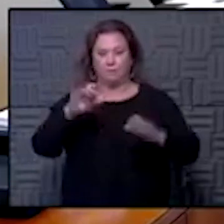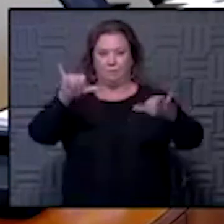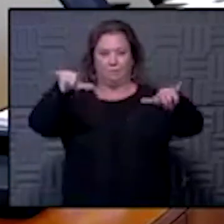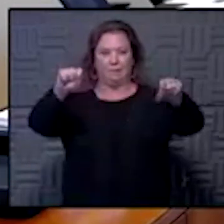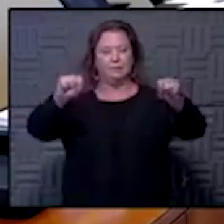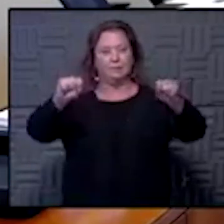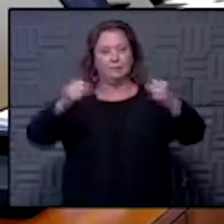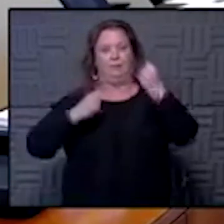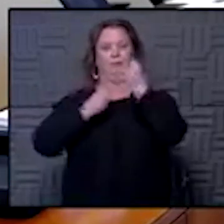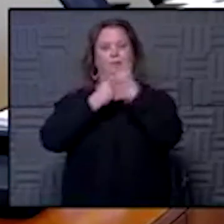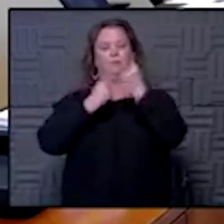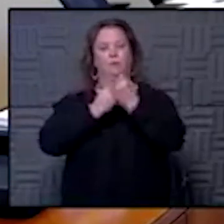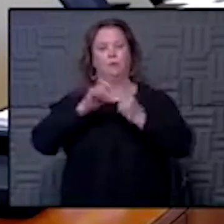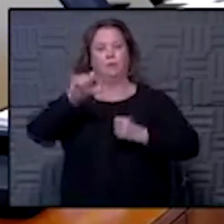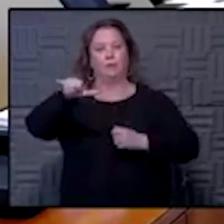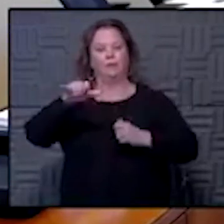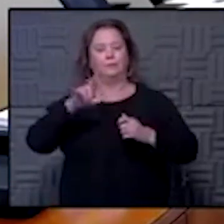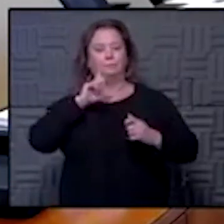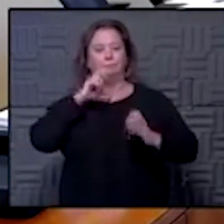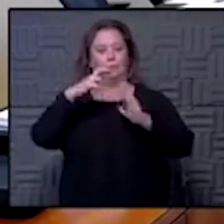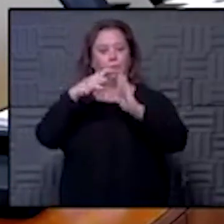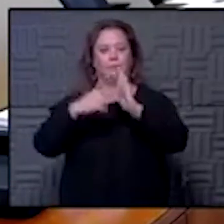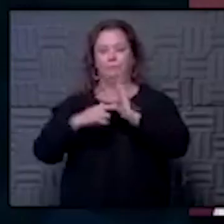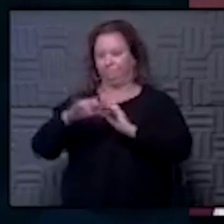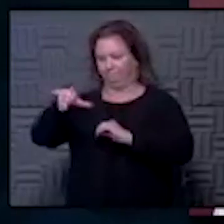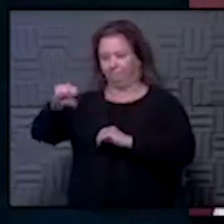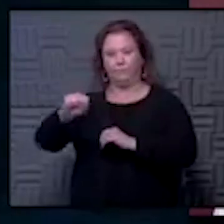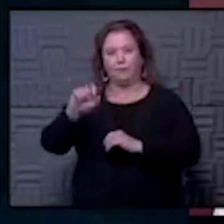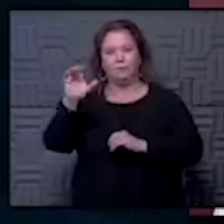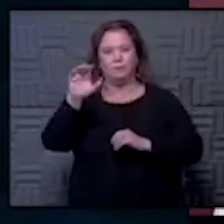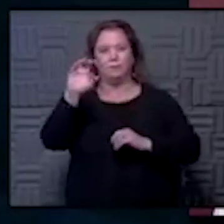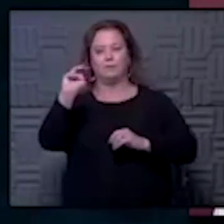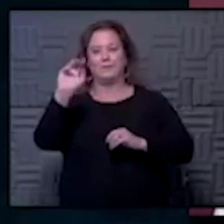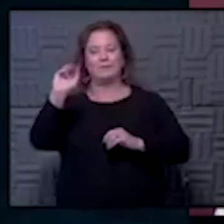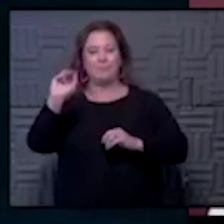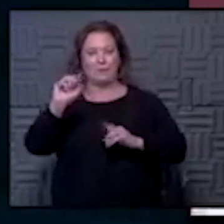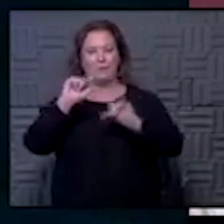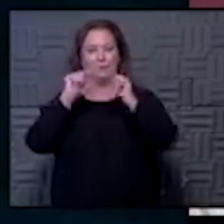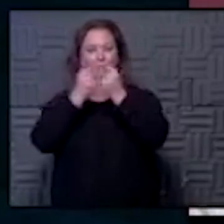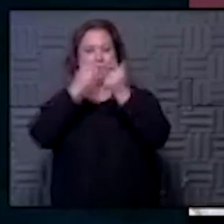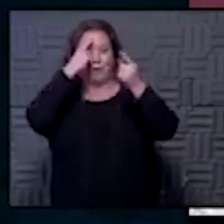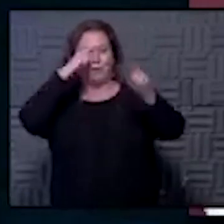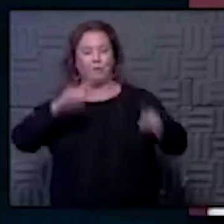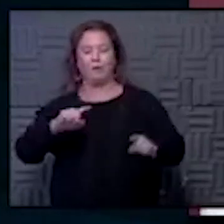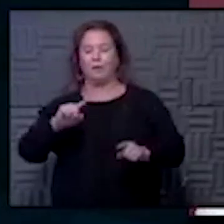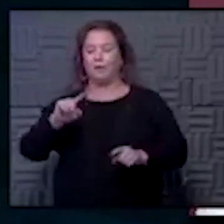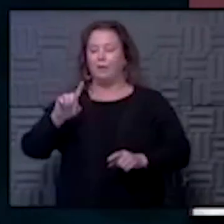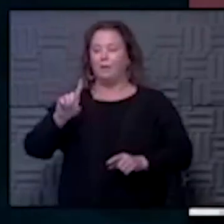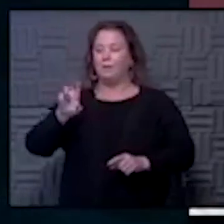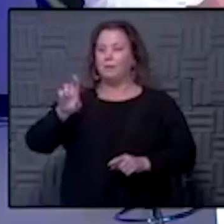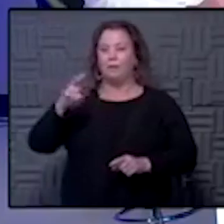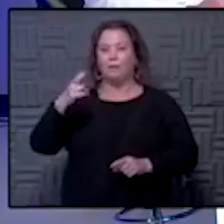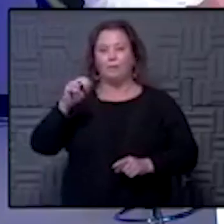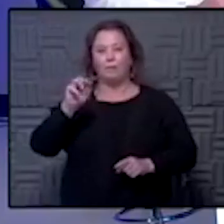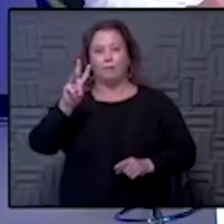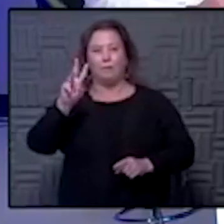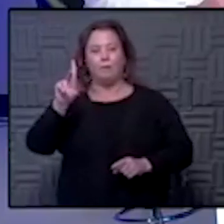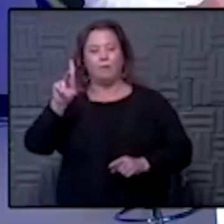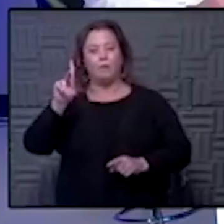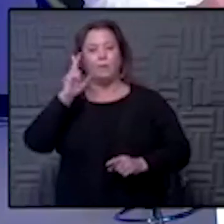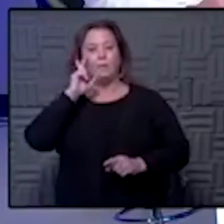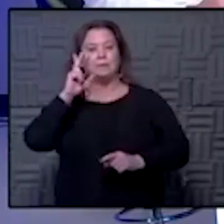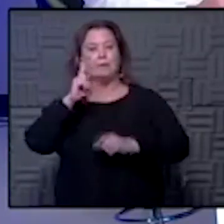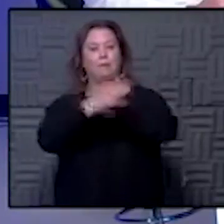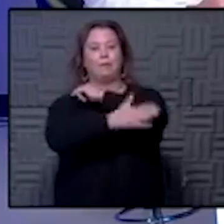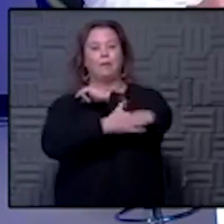absolutely support these kind of initiatives. They're huge. I think our CMO group would as well. And Hawk, we know we actually saw some data in the counties